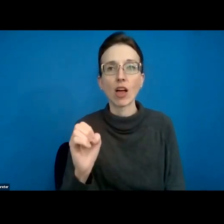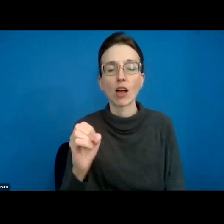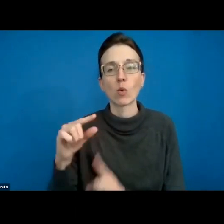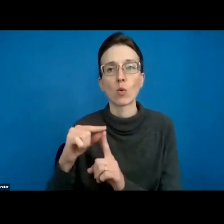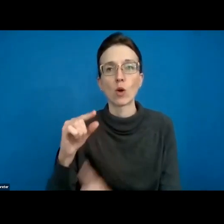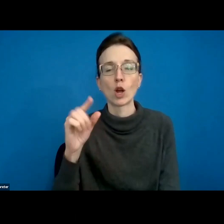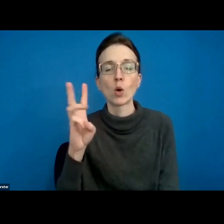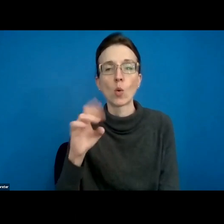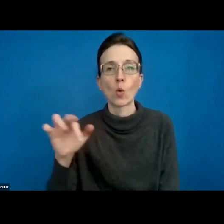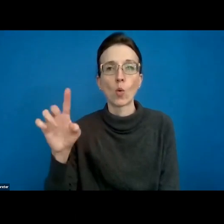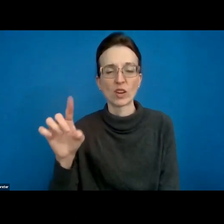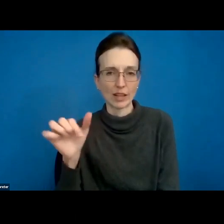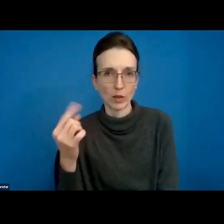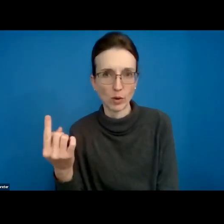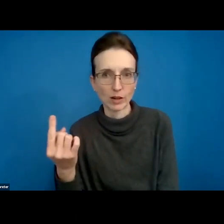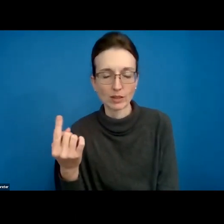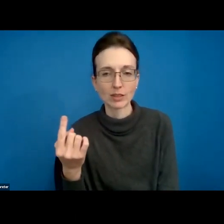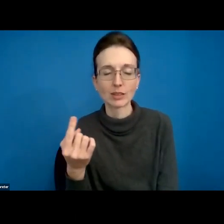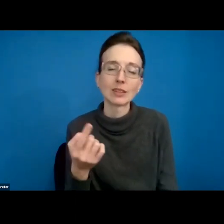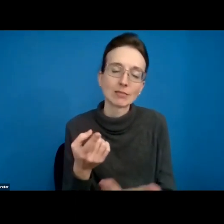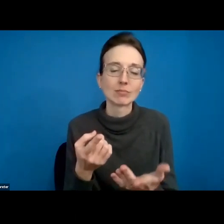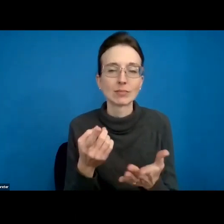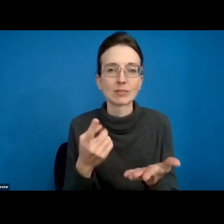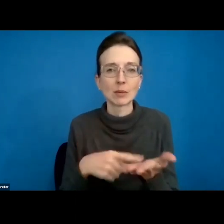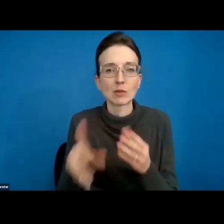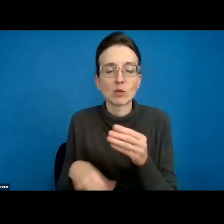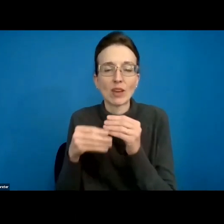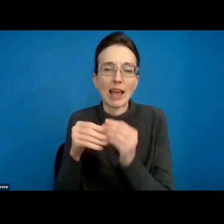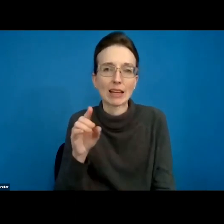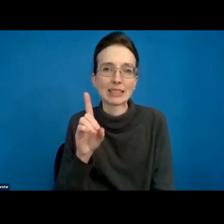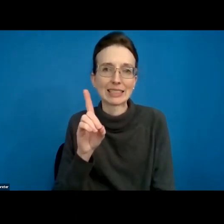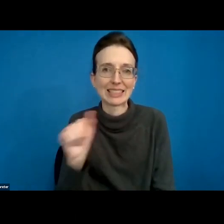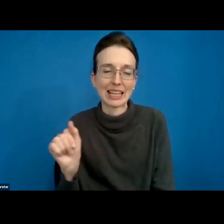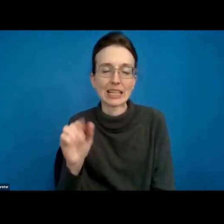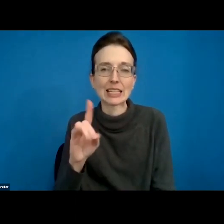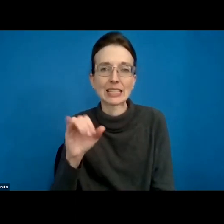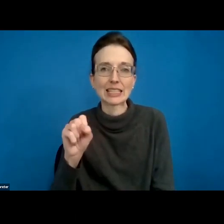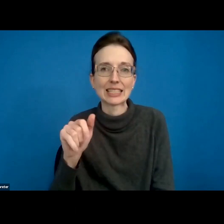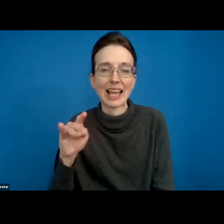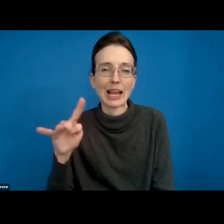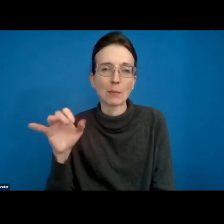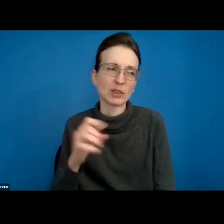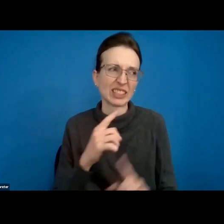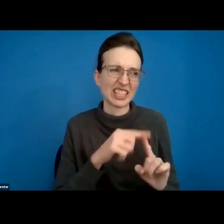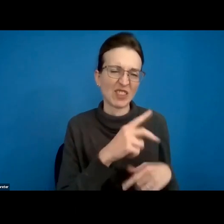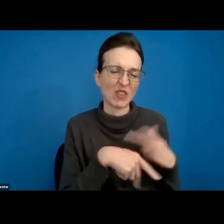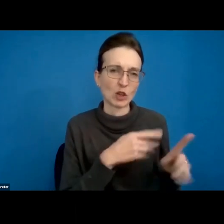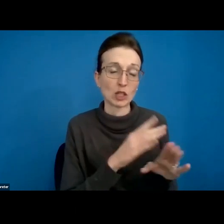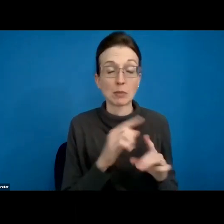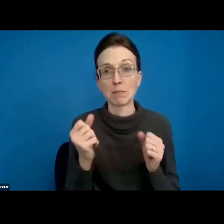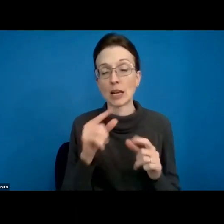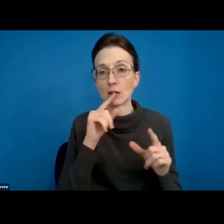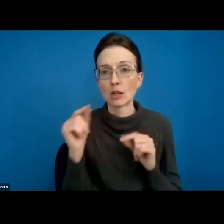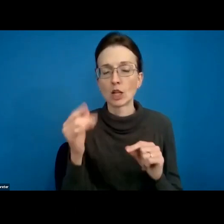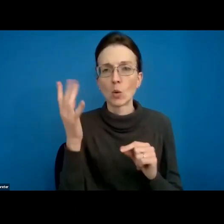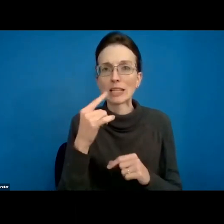relates to, you often have to put in also the word disabled because there's a few different say the word hashtags, but that you get a lot of tweets about why saying